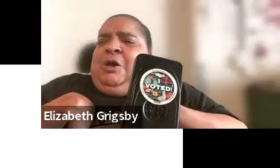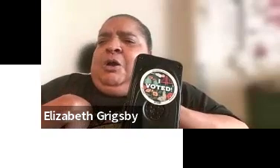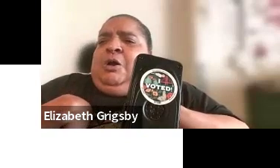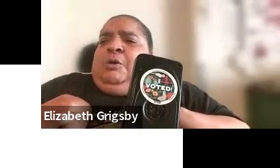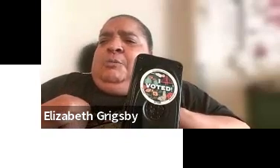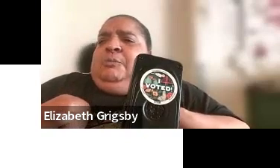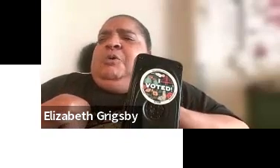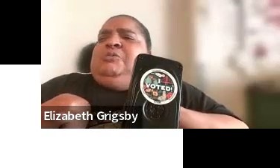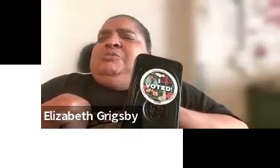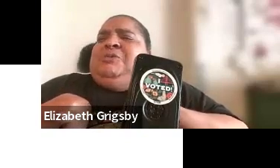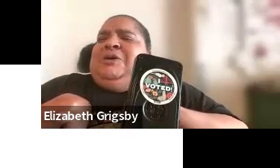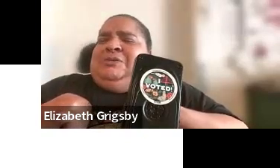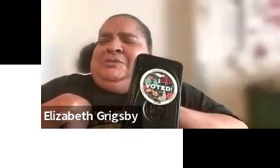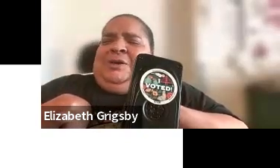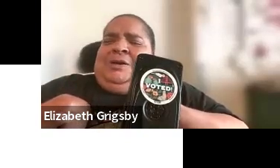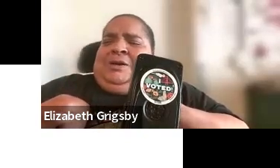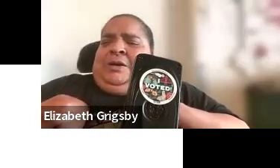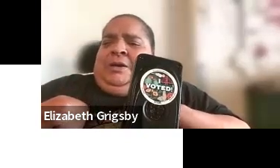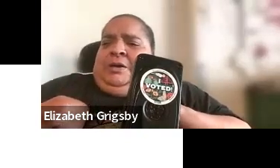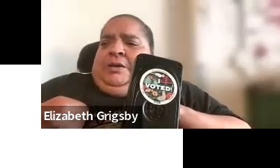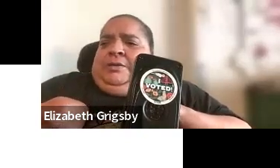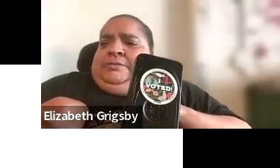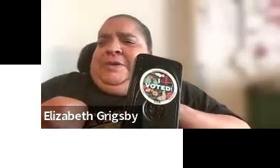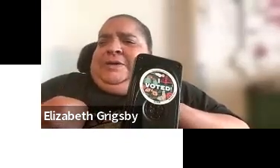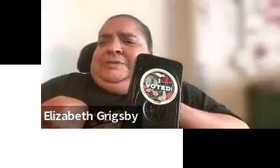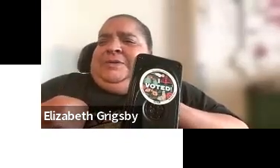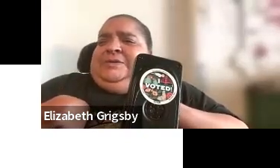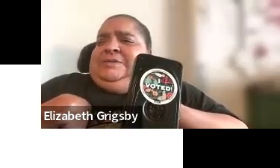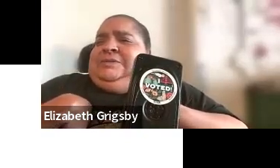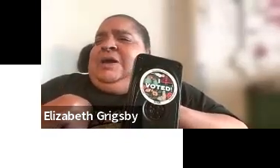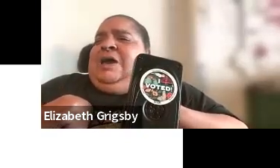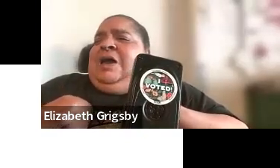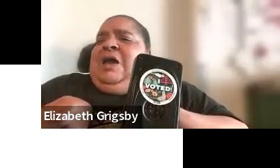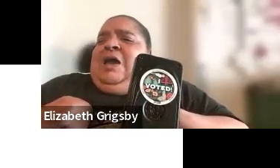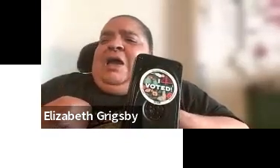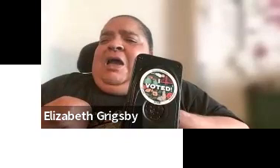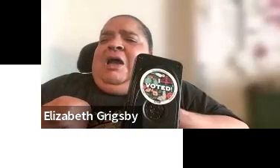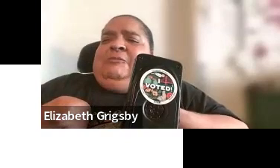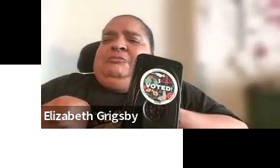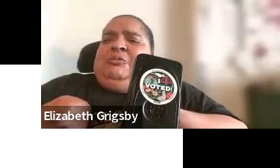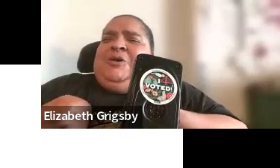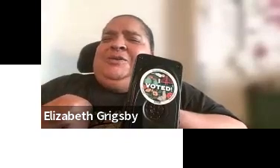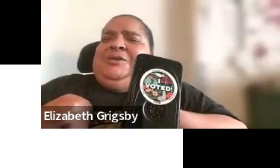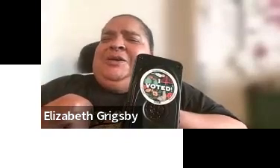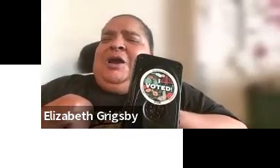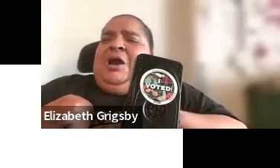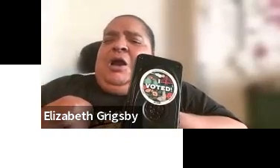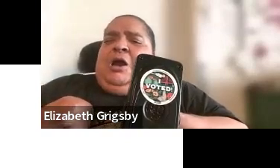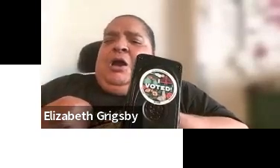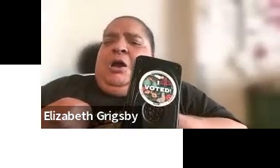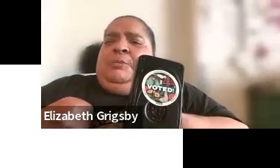Organization both said they didn't have